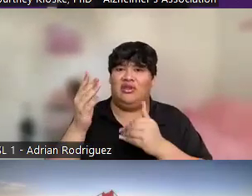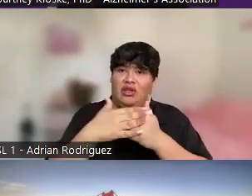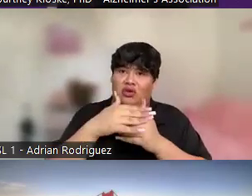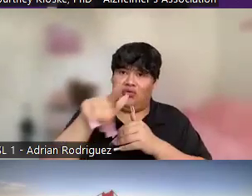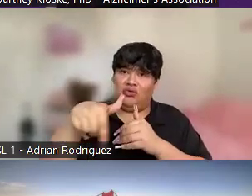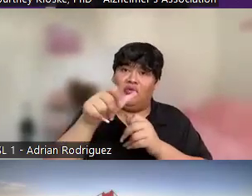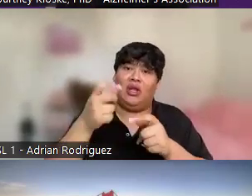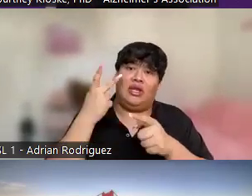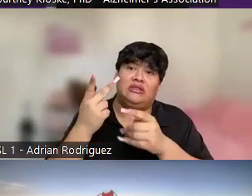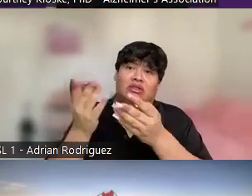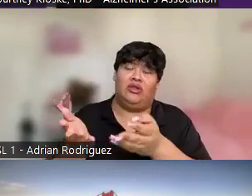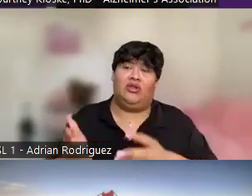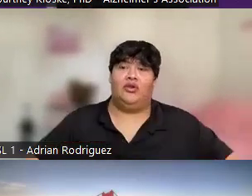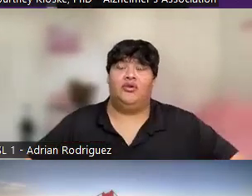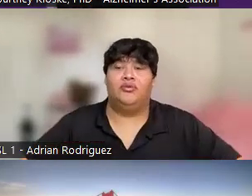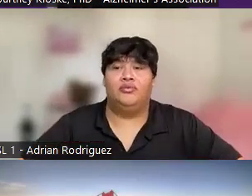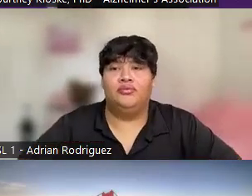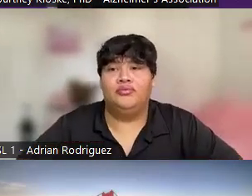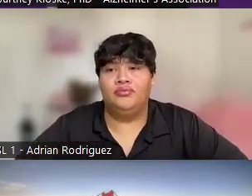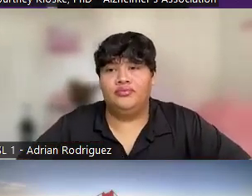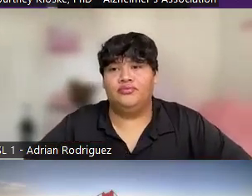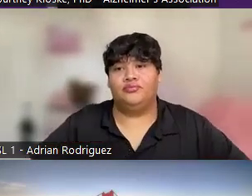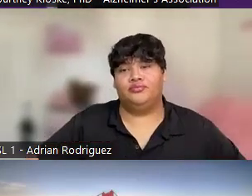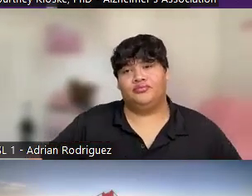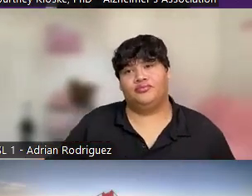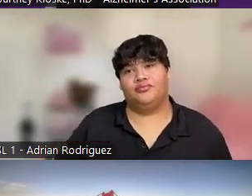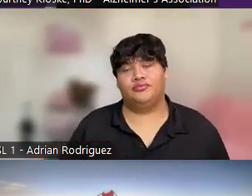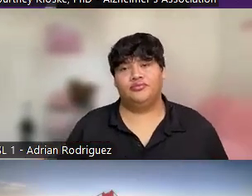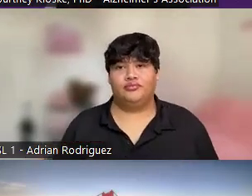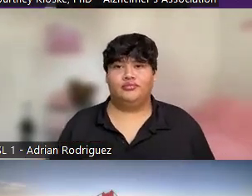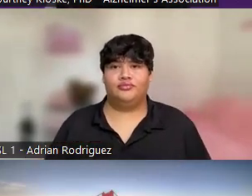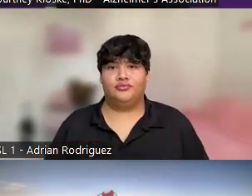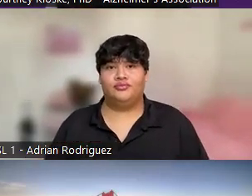you. And if you go to the next slide,